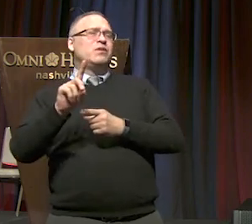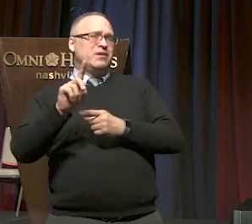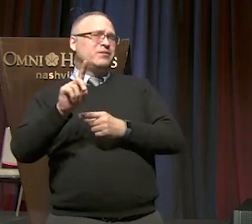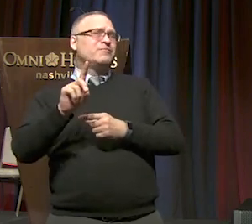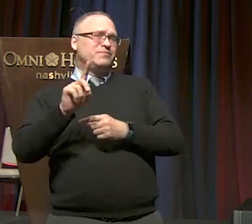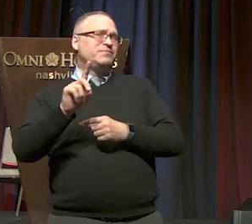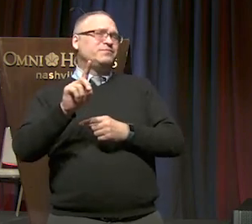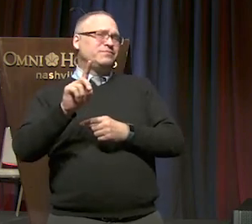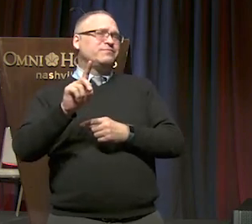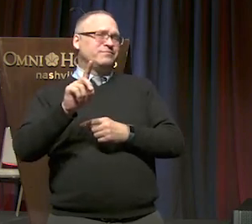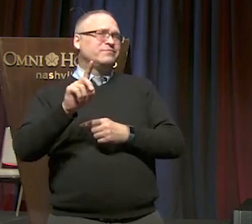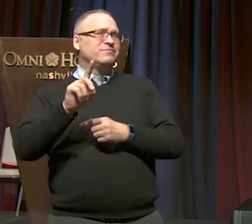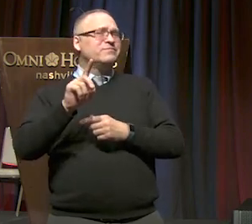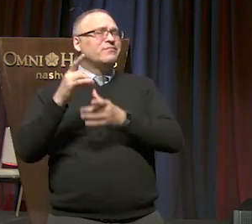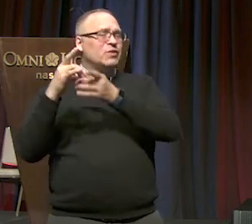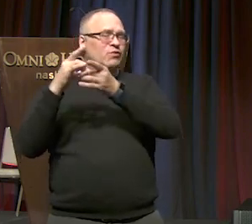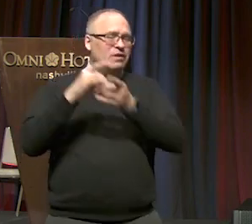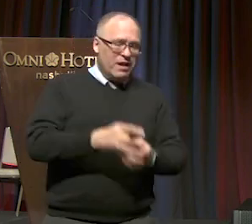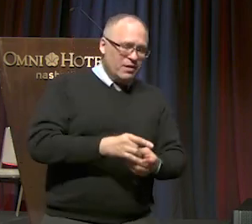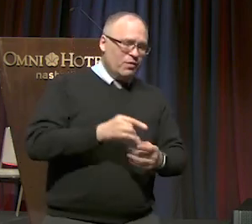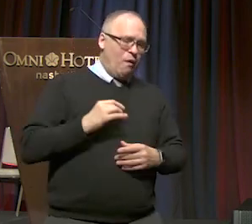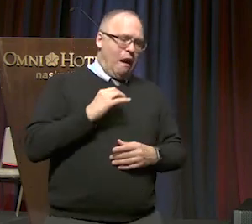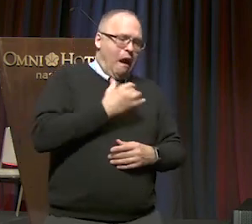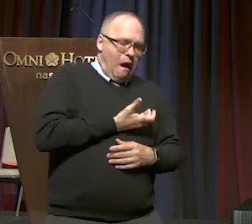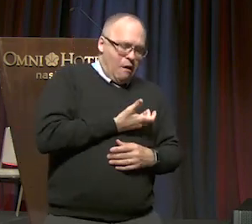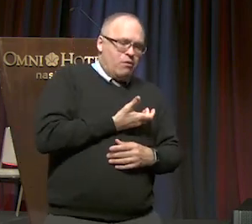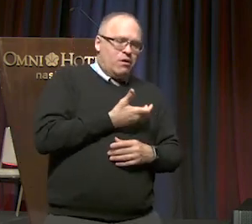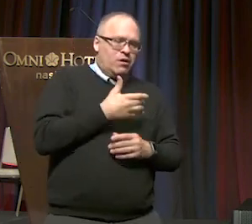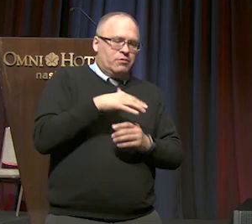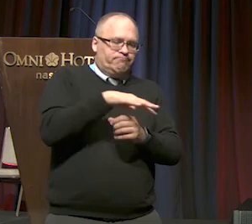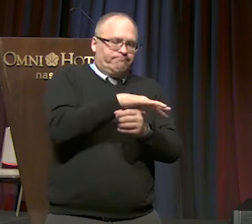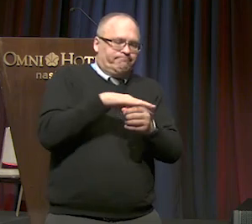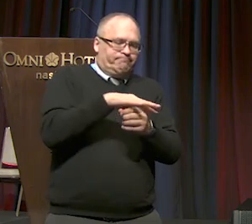our contextual languages.